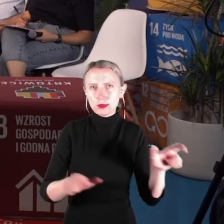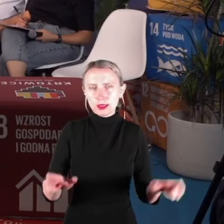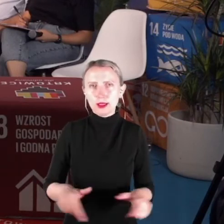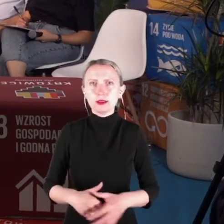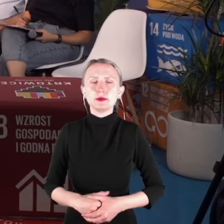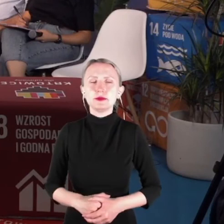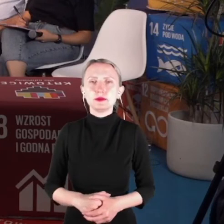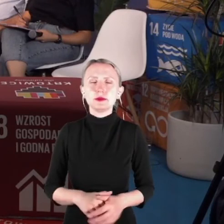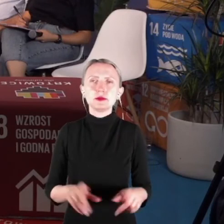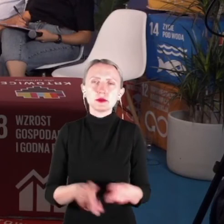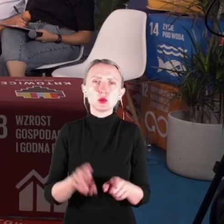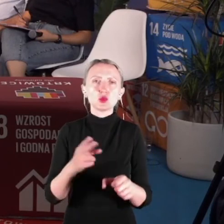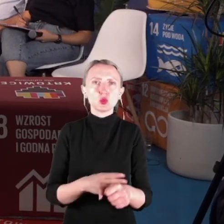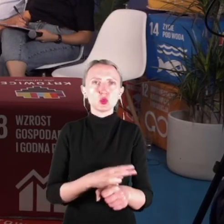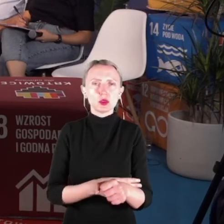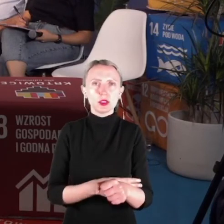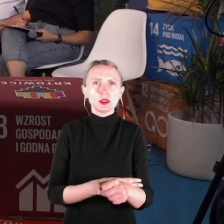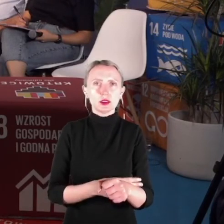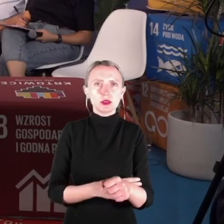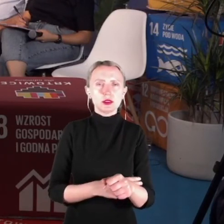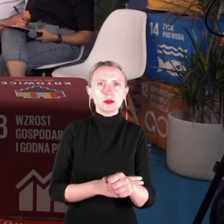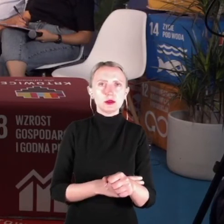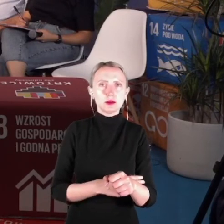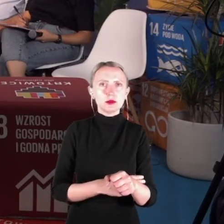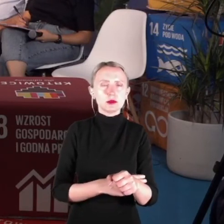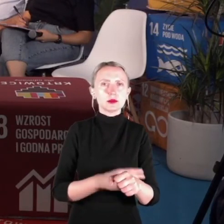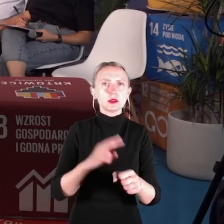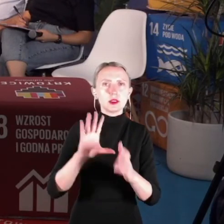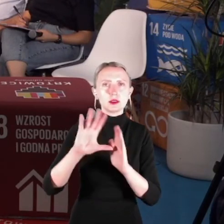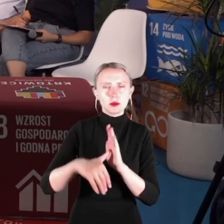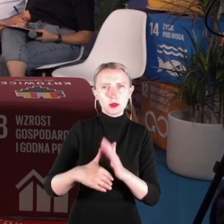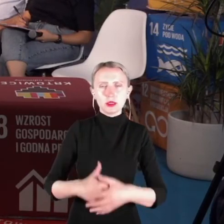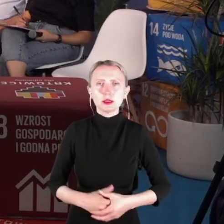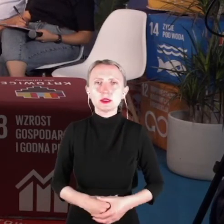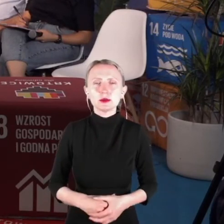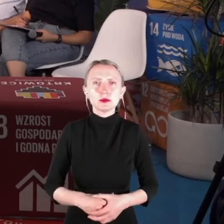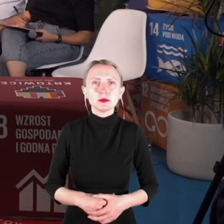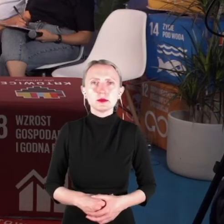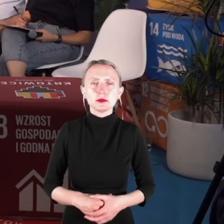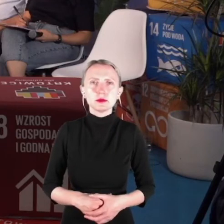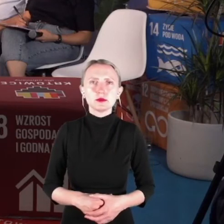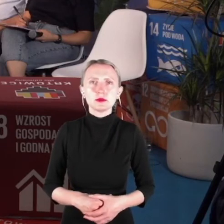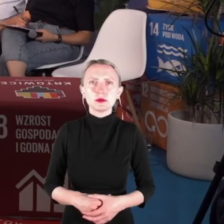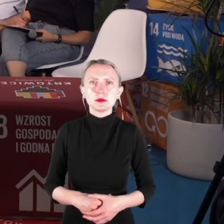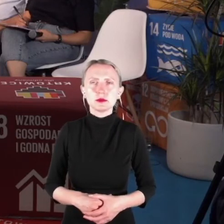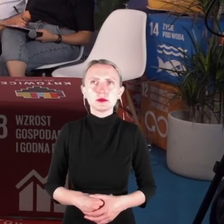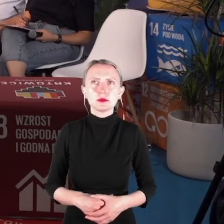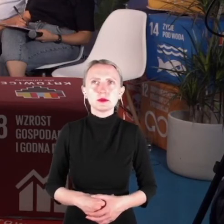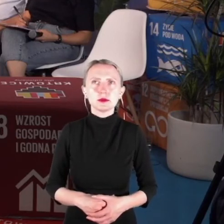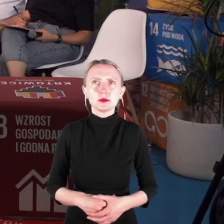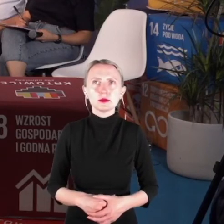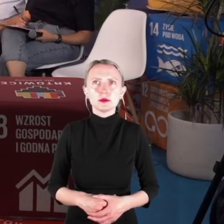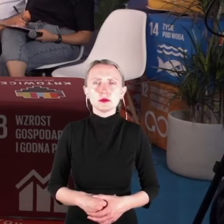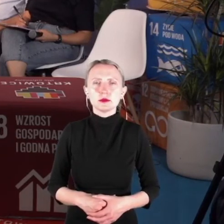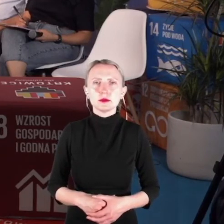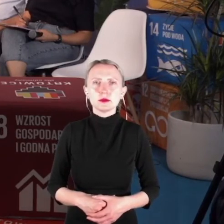also Beryl Dreyer, who's the privacy officer for the city of Amsterdam, who was really very influential in the legal aspects